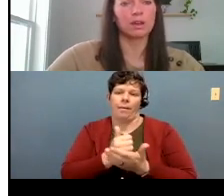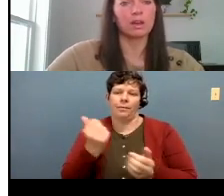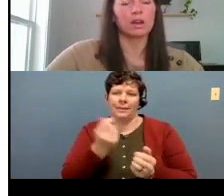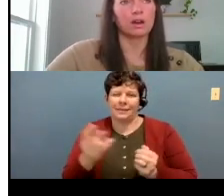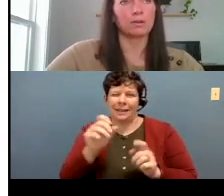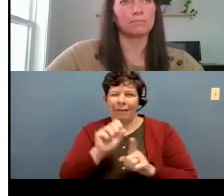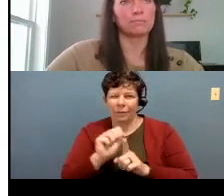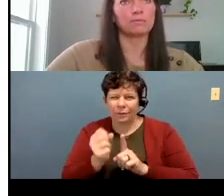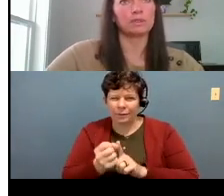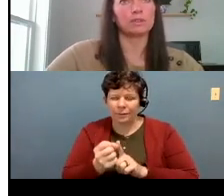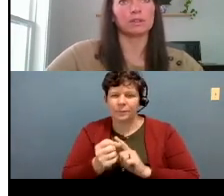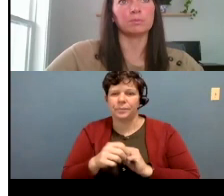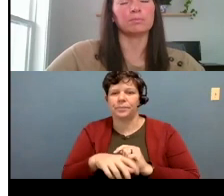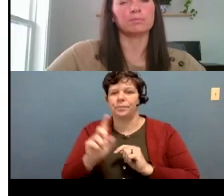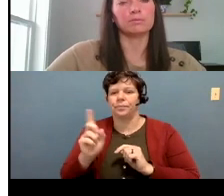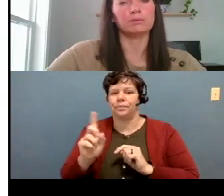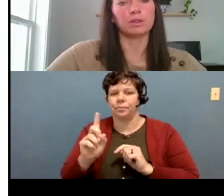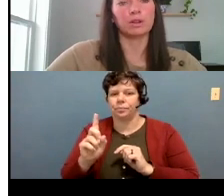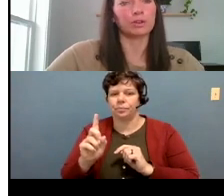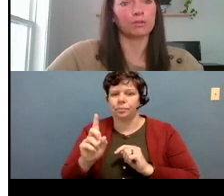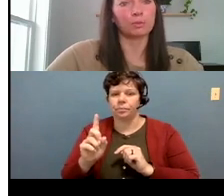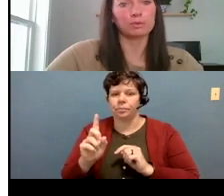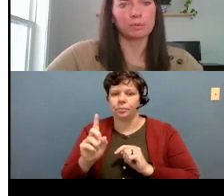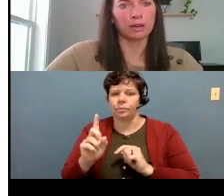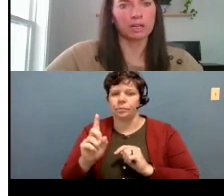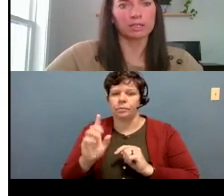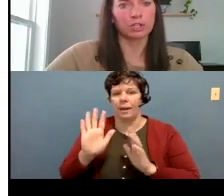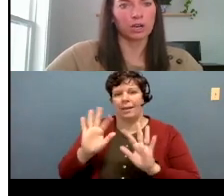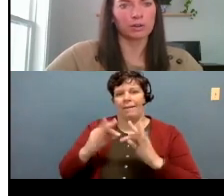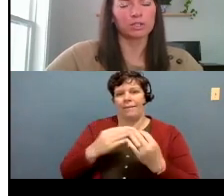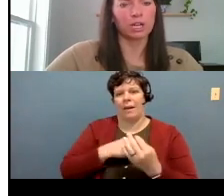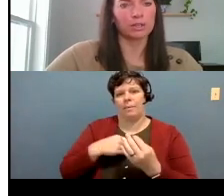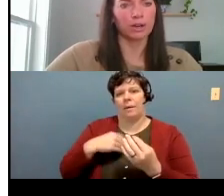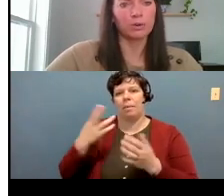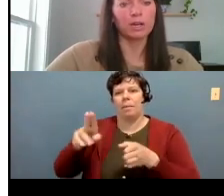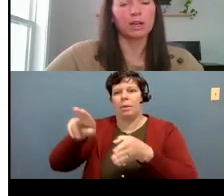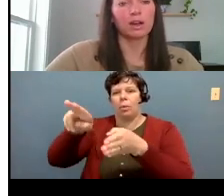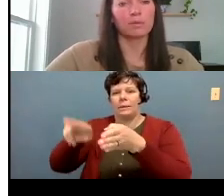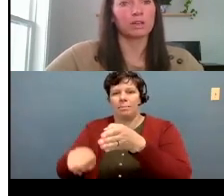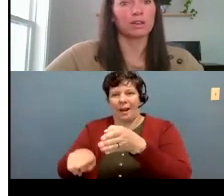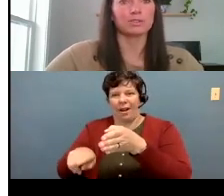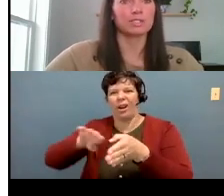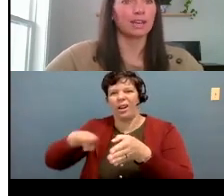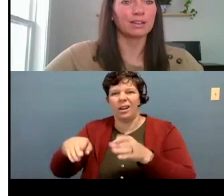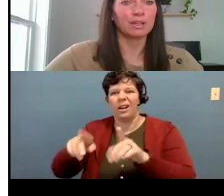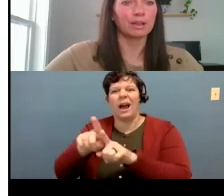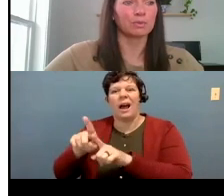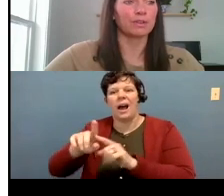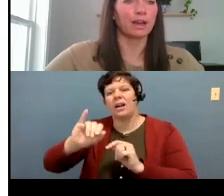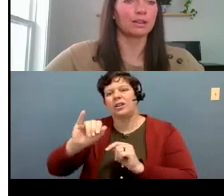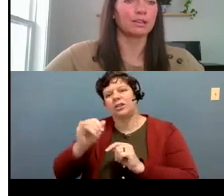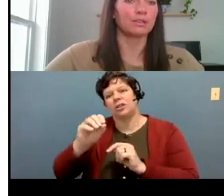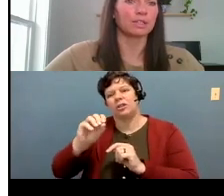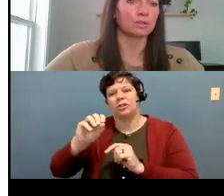they, their loved one was buried as a John or a Jane Doe in another state even. And